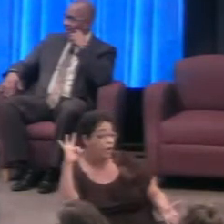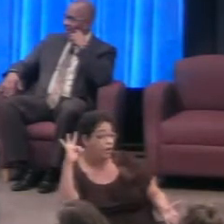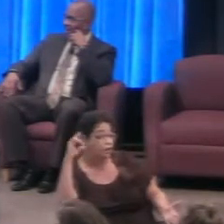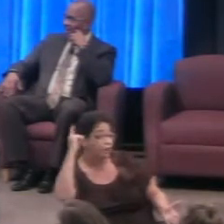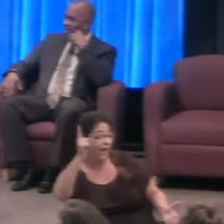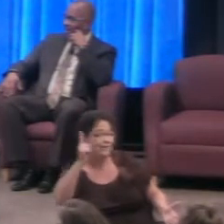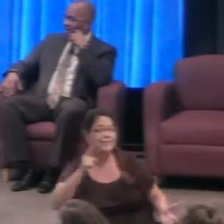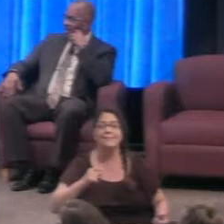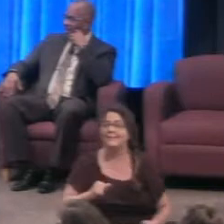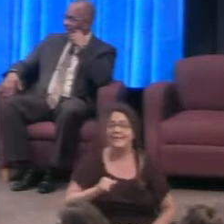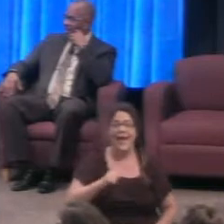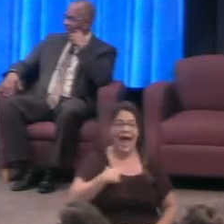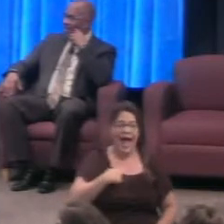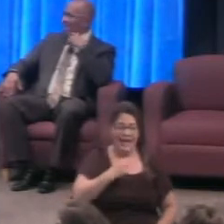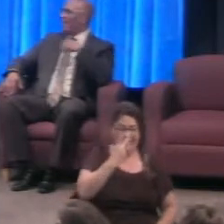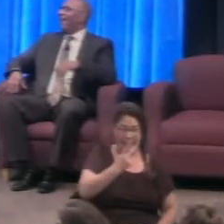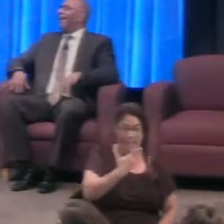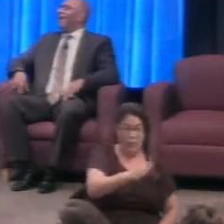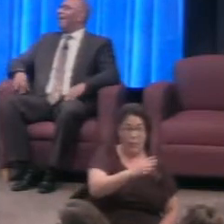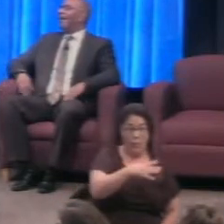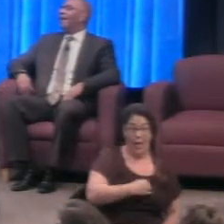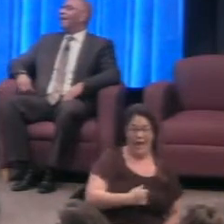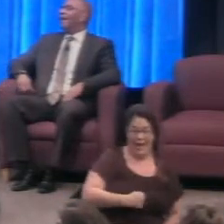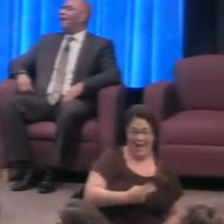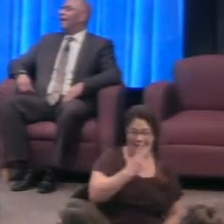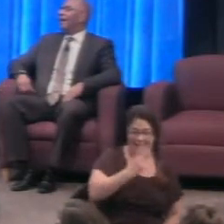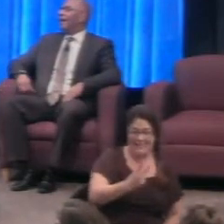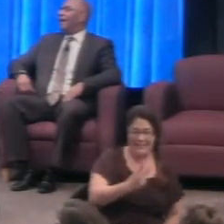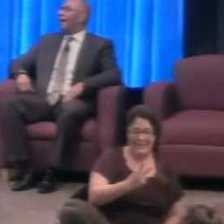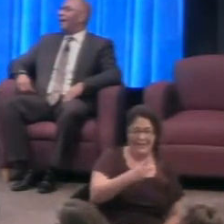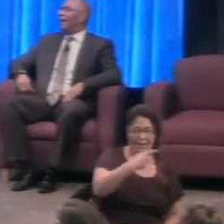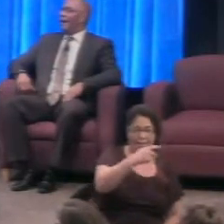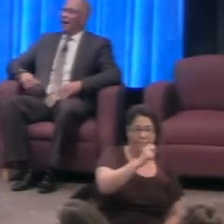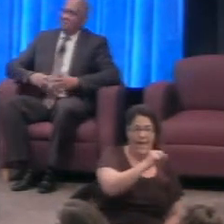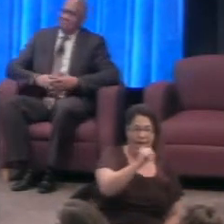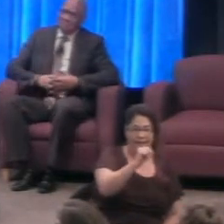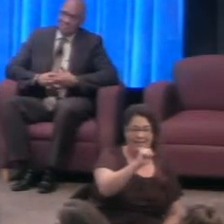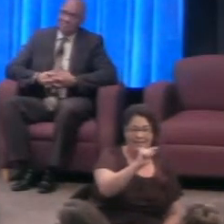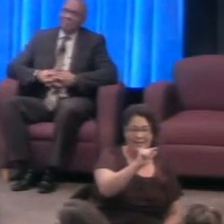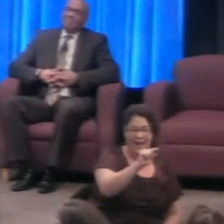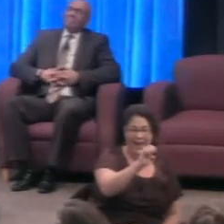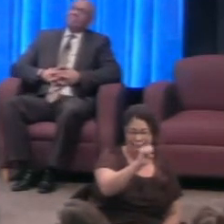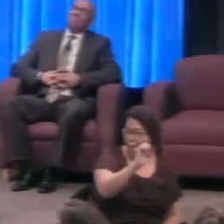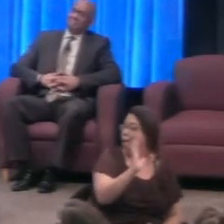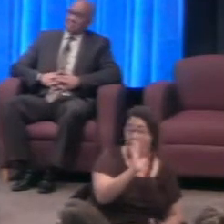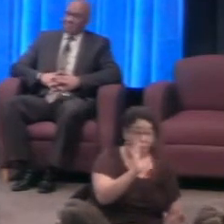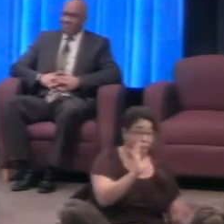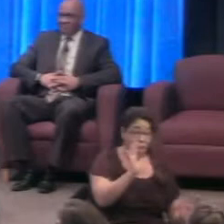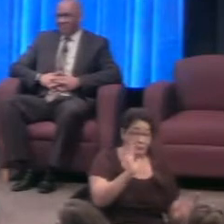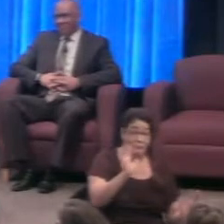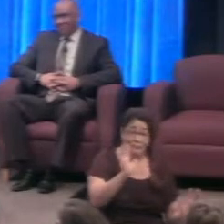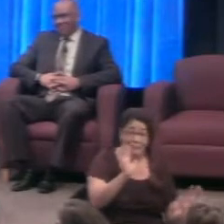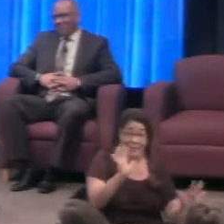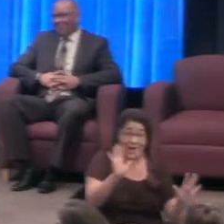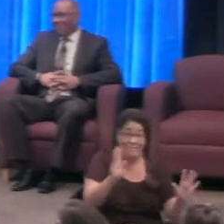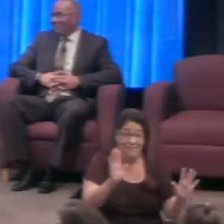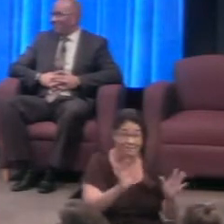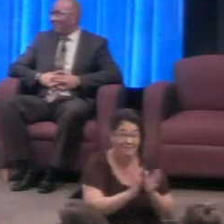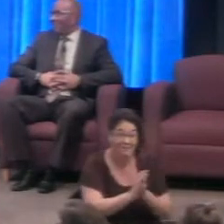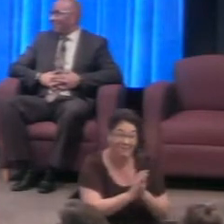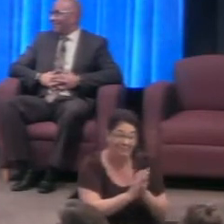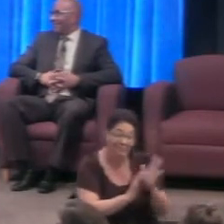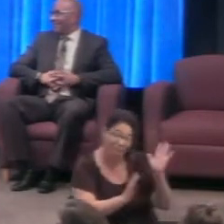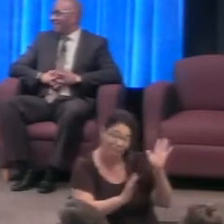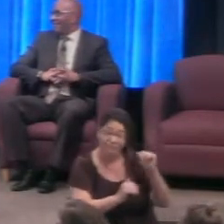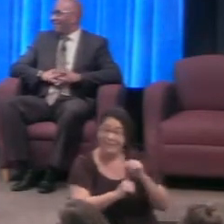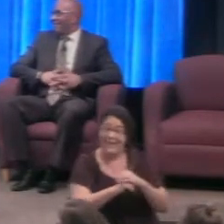thank you. Not when I see blue and white. I see Penn State. Okay. So we try,